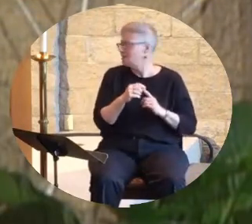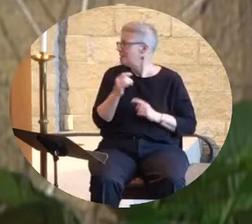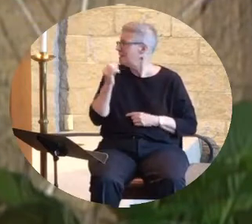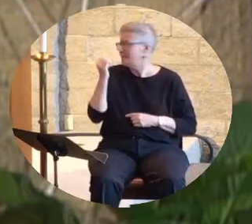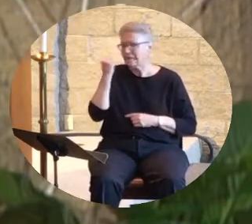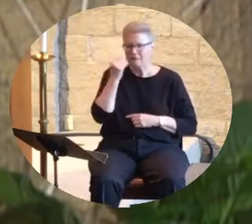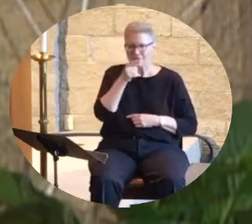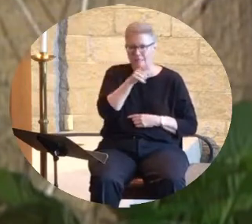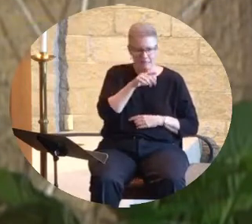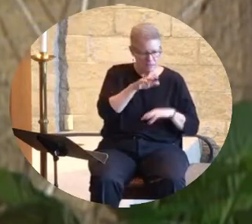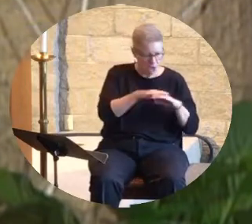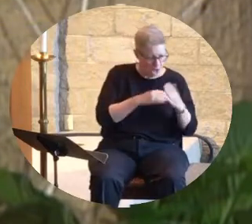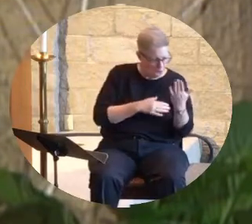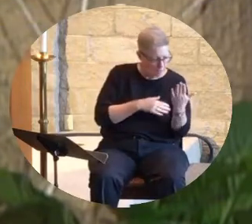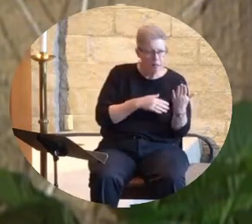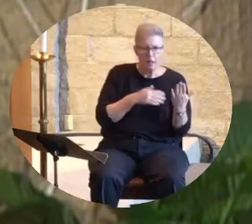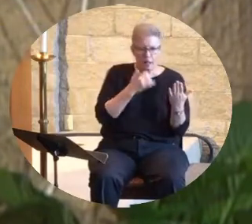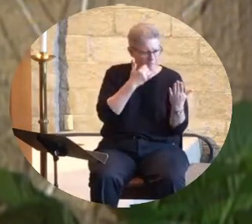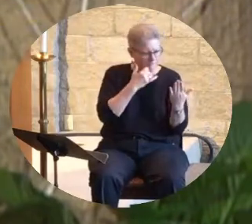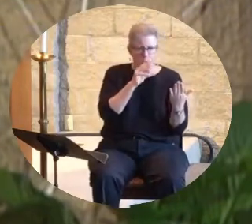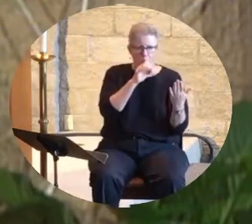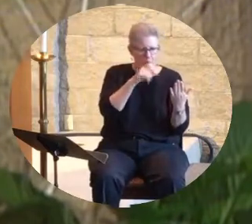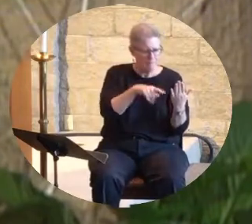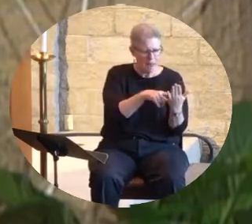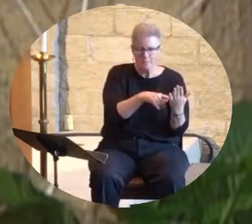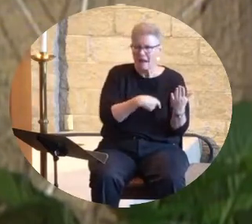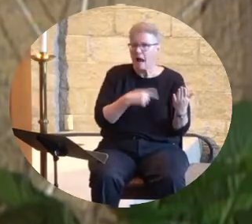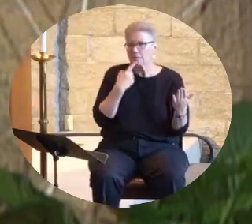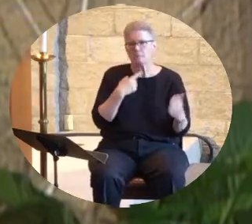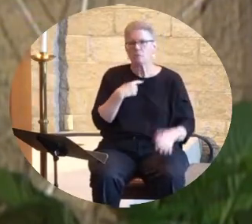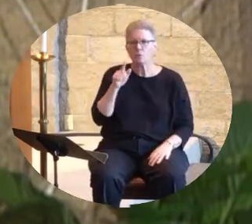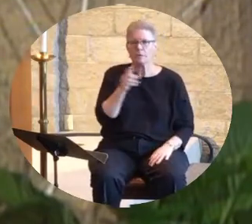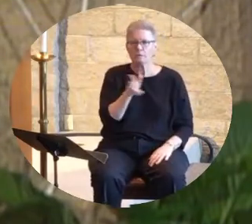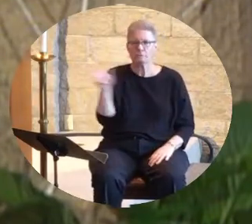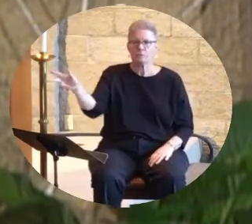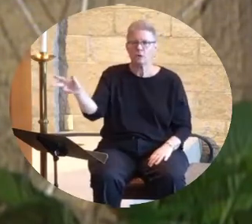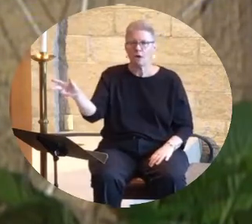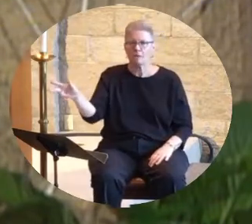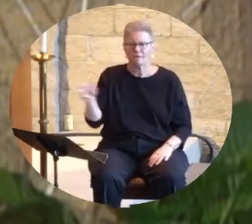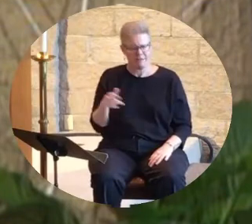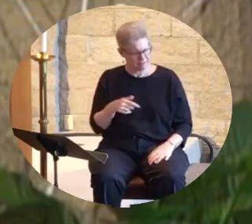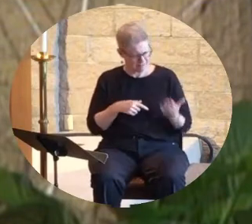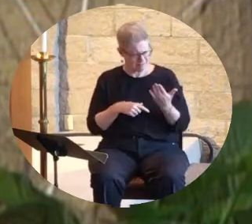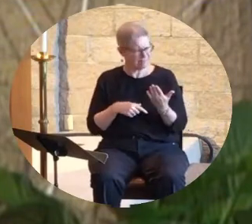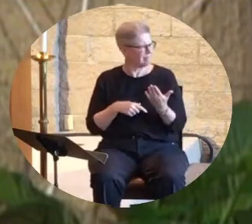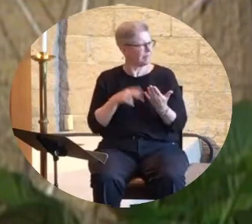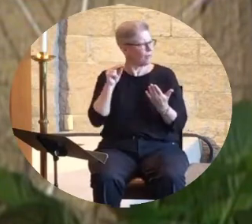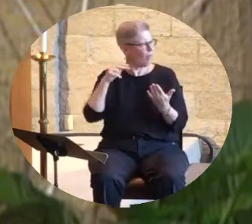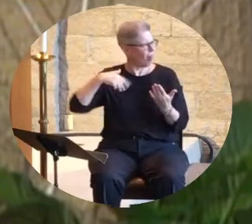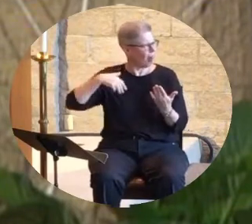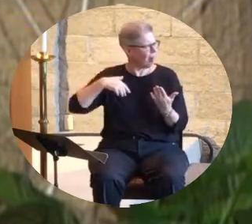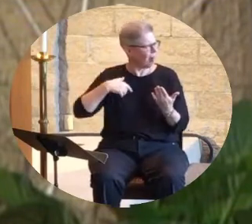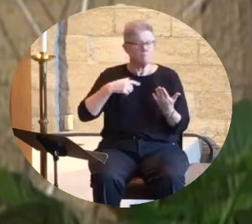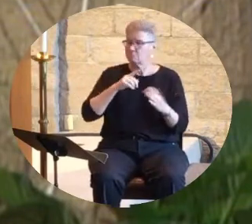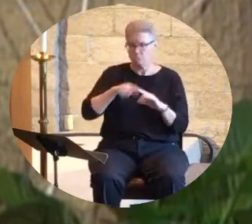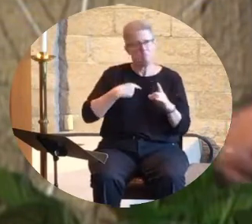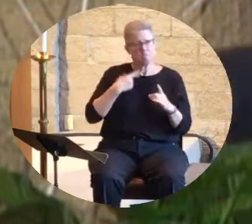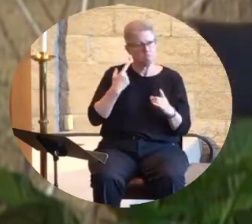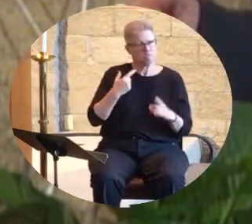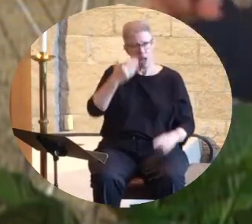the telephone and the map and all that. I said, "We need to take this exit." And I took it. And it took